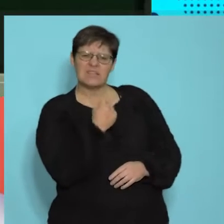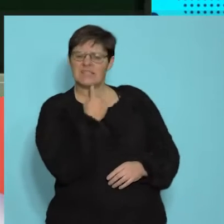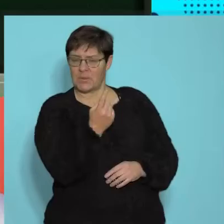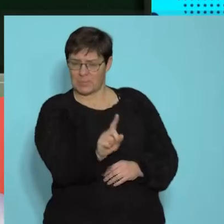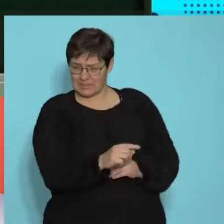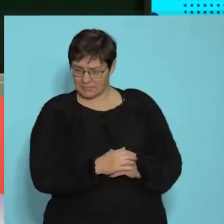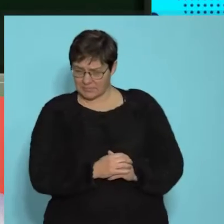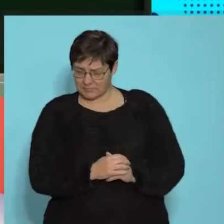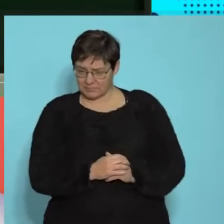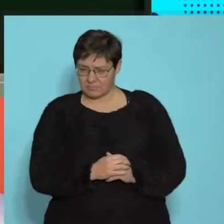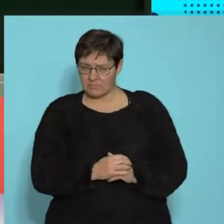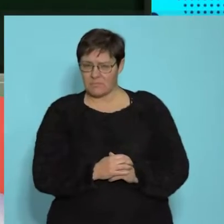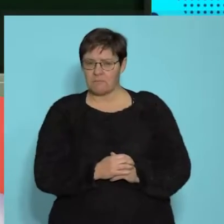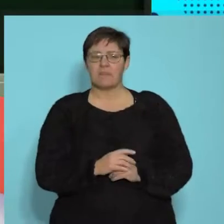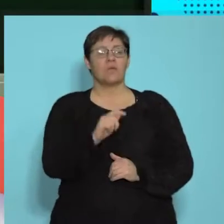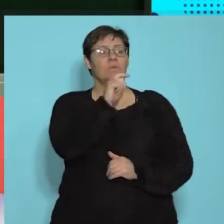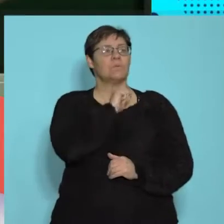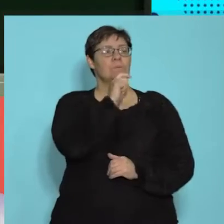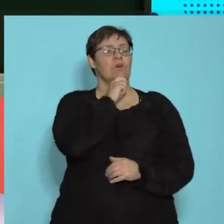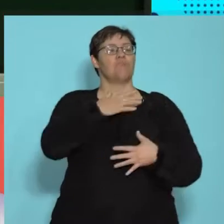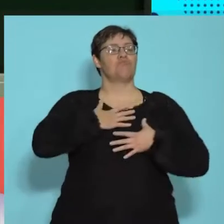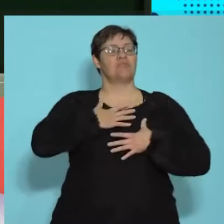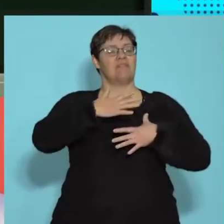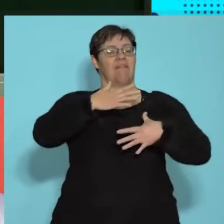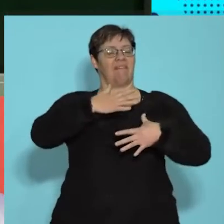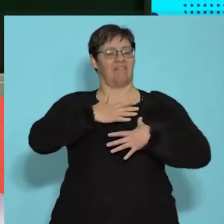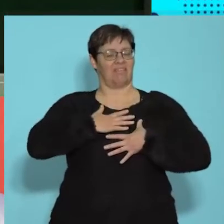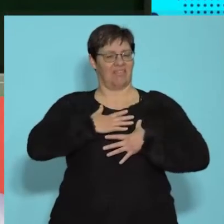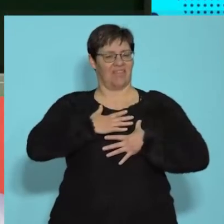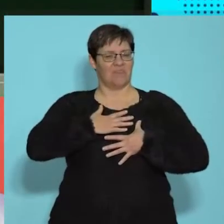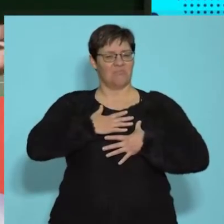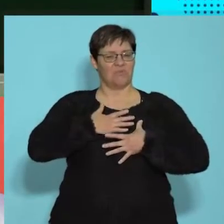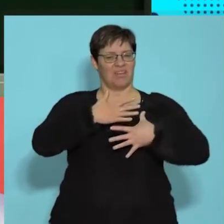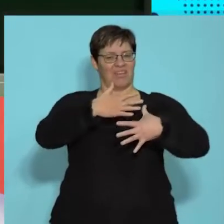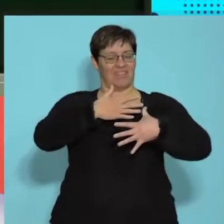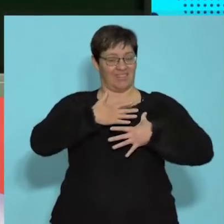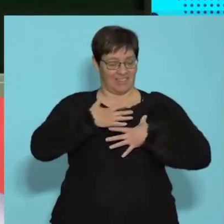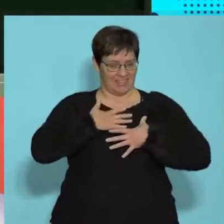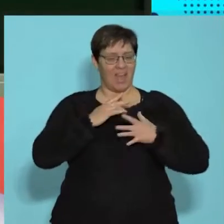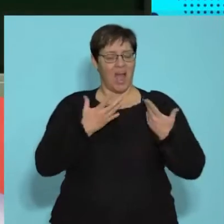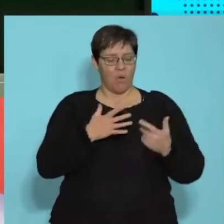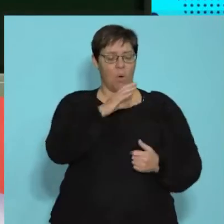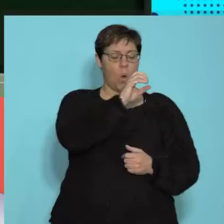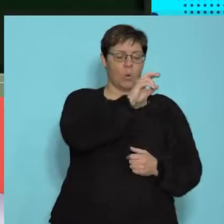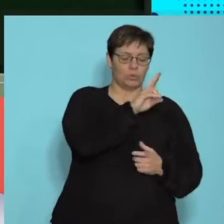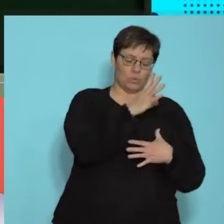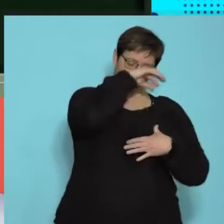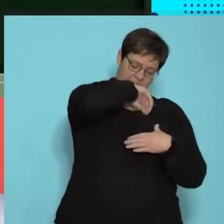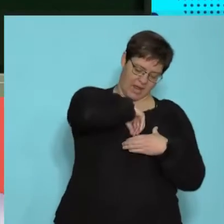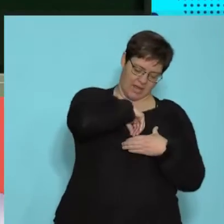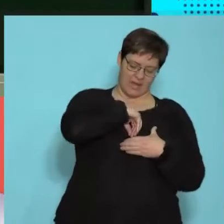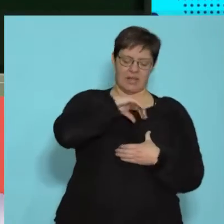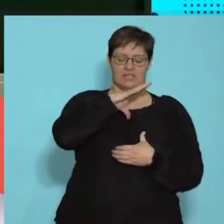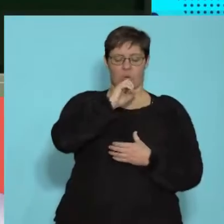we very often use the word breathing to just right, how we bring oxygen and carbon